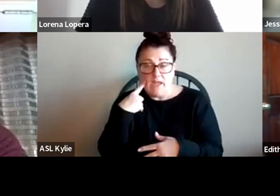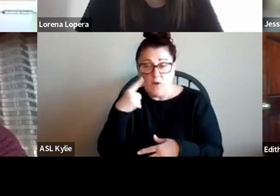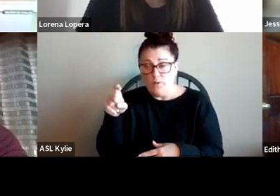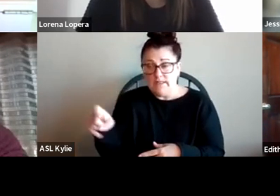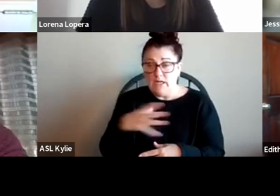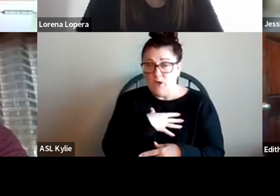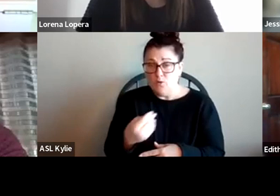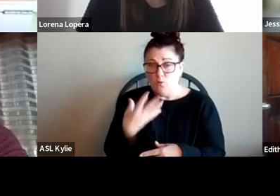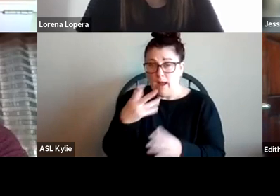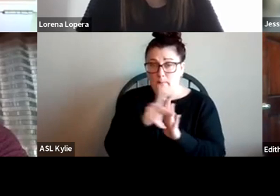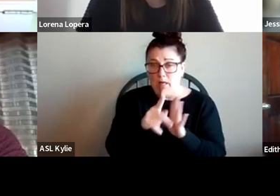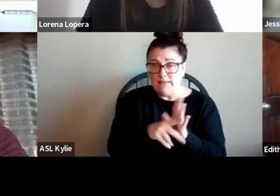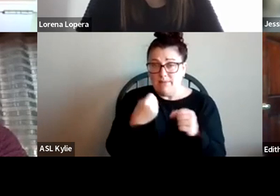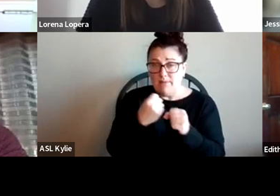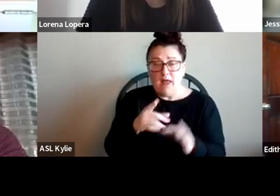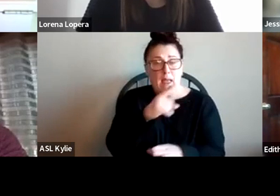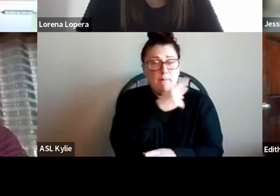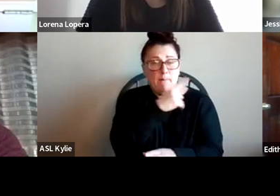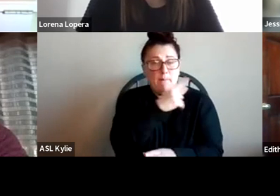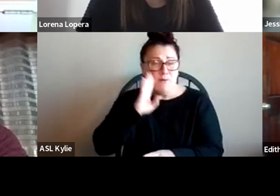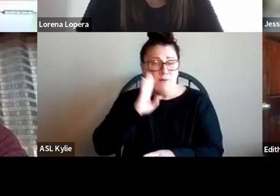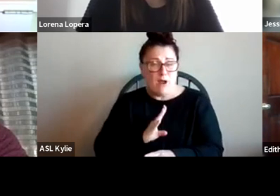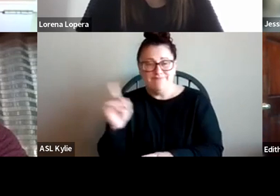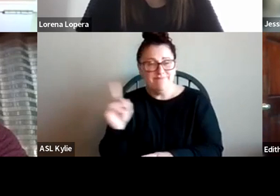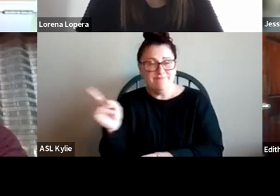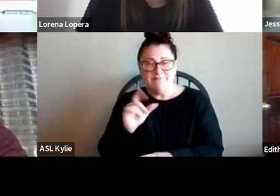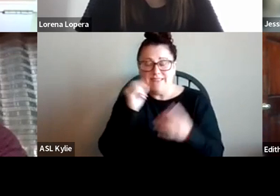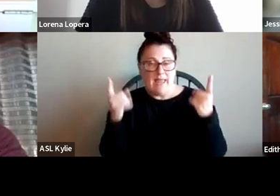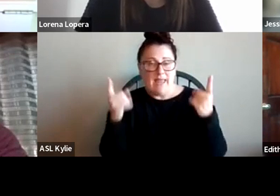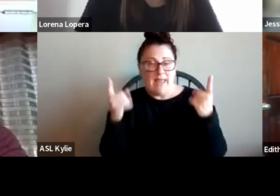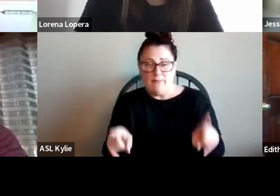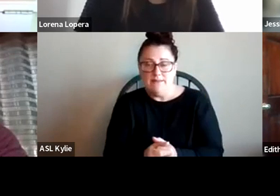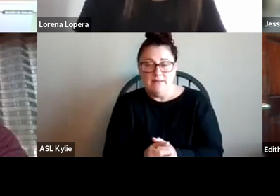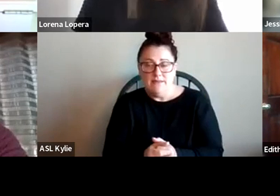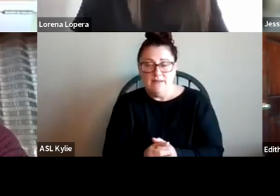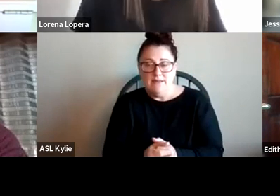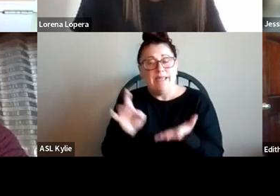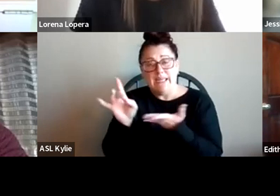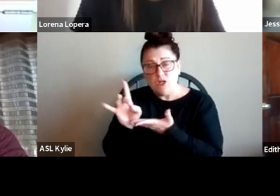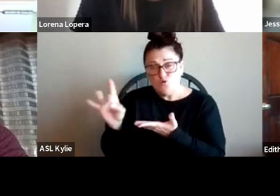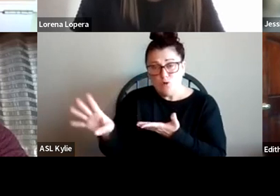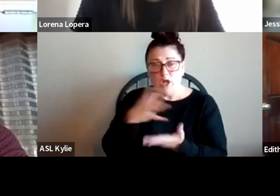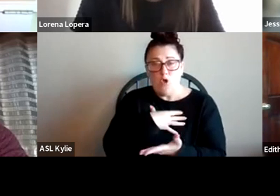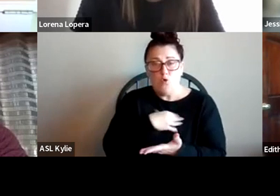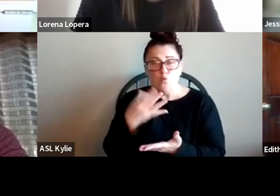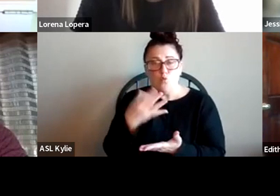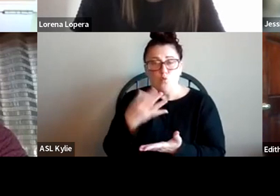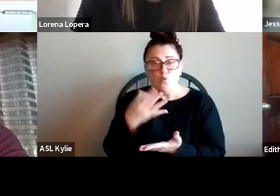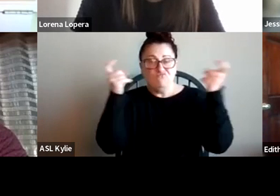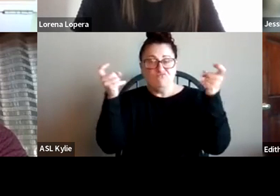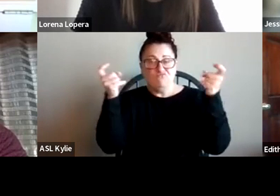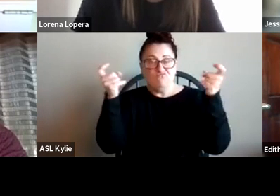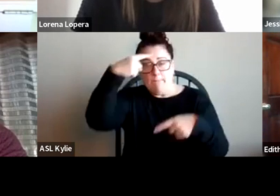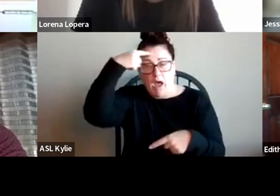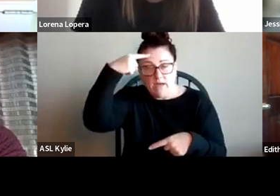white policymakers to save Black and brown students. It's not happening. And we need to get rid of that white supremacy mindset. The last